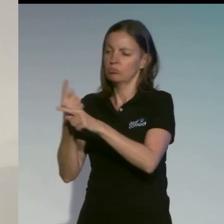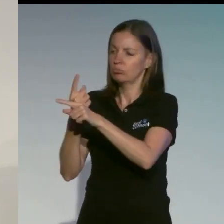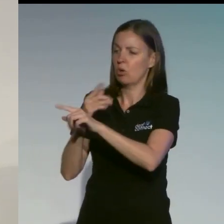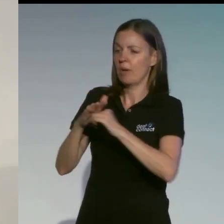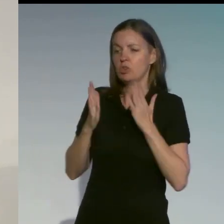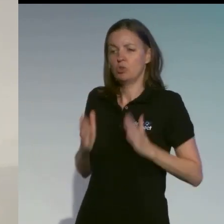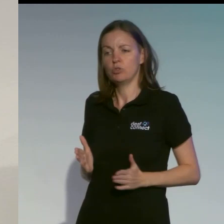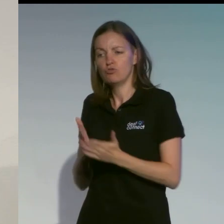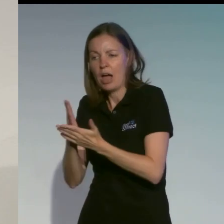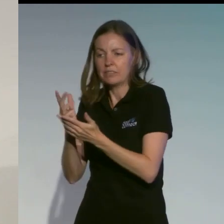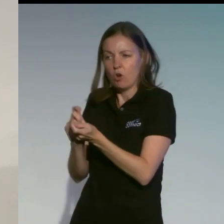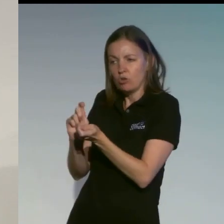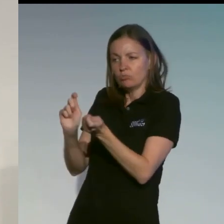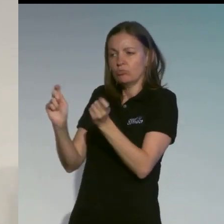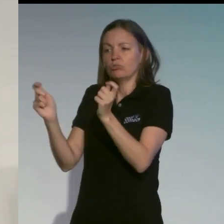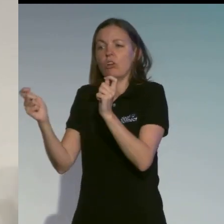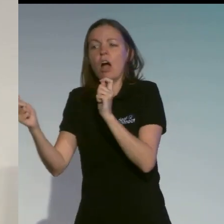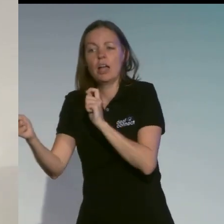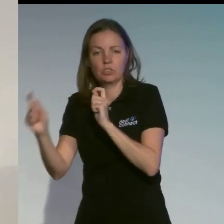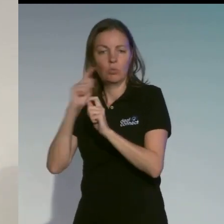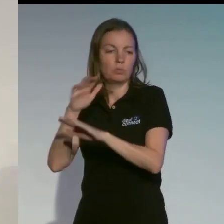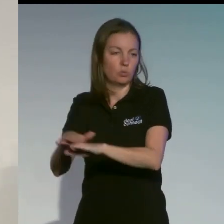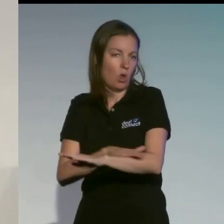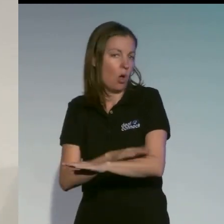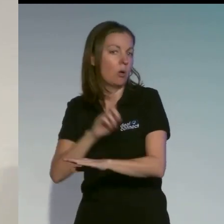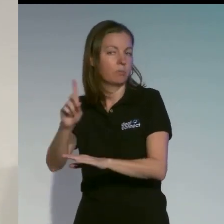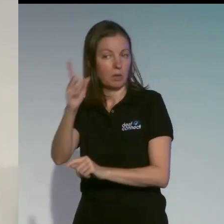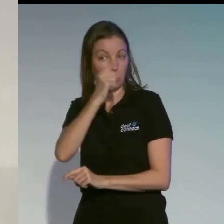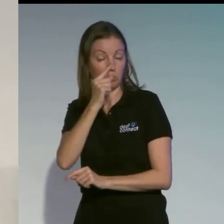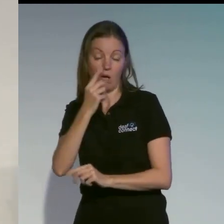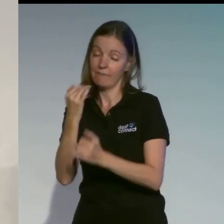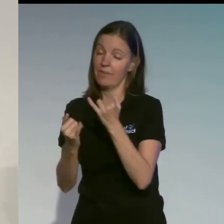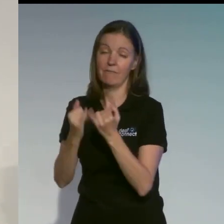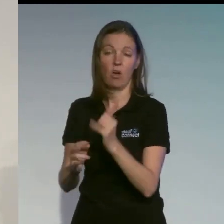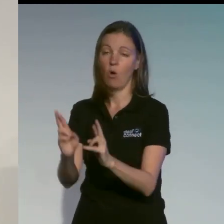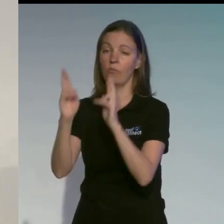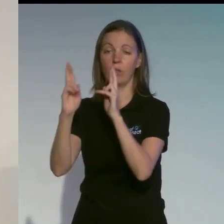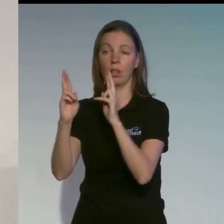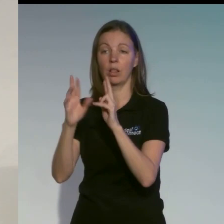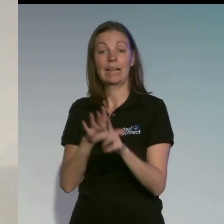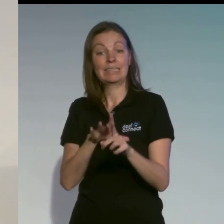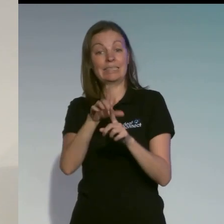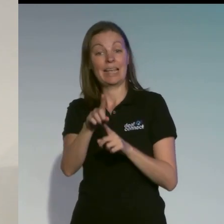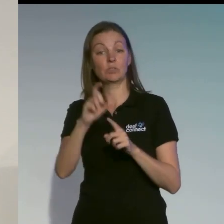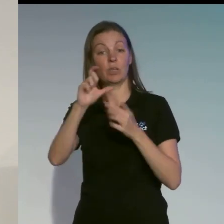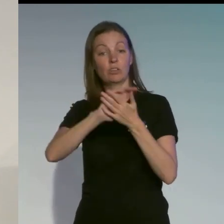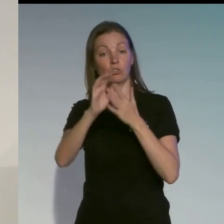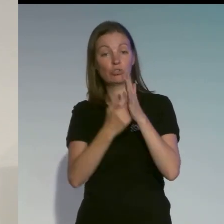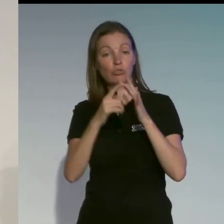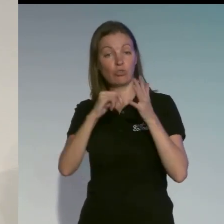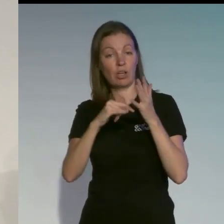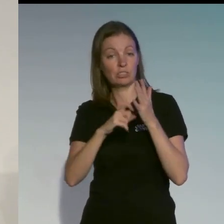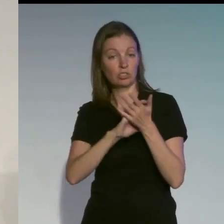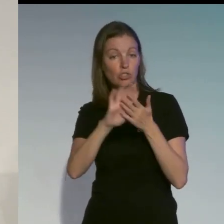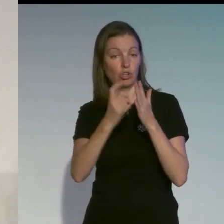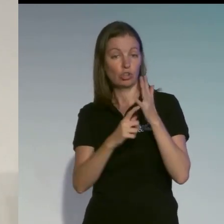but to engender the change that we need. It's going to be long, but it is going to be possible, and I'm very, very hopeful. And next week in Christchurch, we'll be